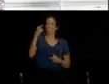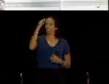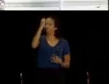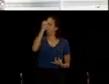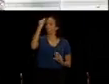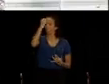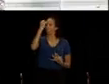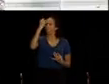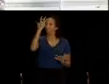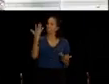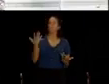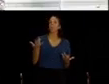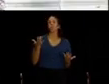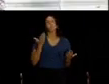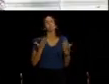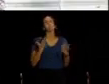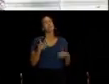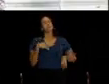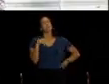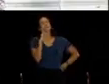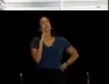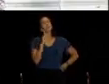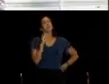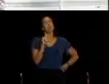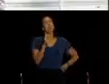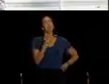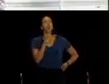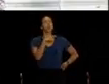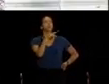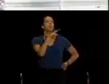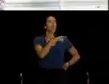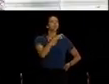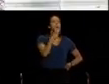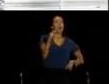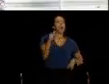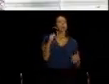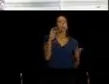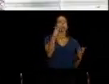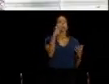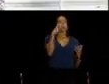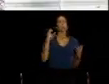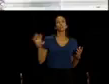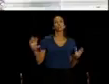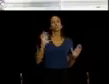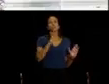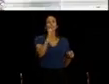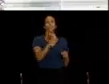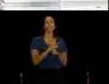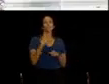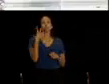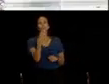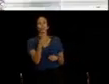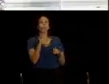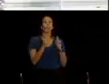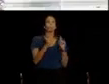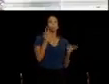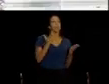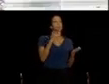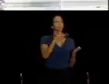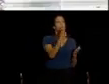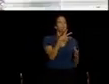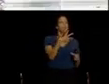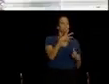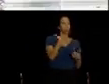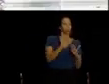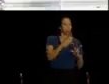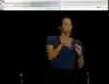oh, Keah, maybe you're not ugly just because your sister is pretty. Maybe there's something good about you, the person,